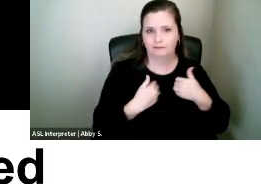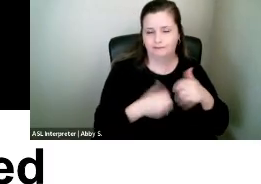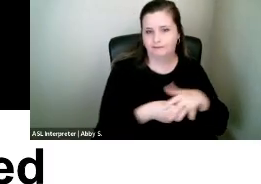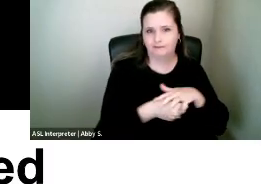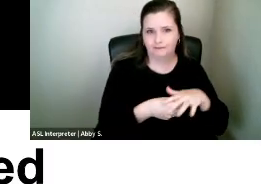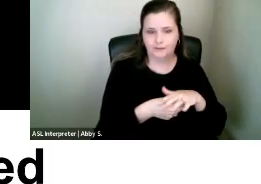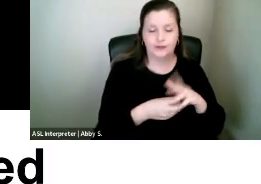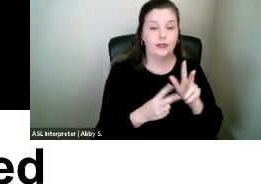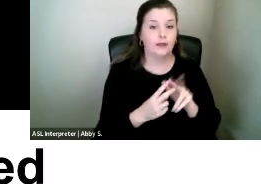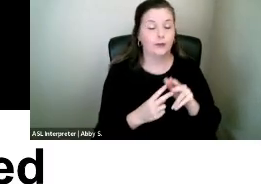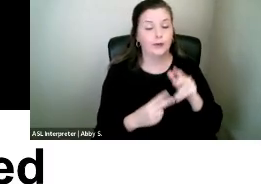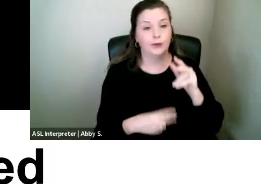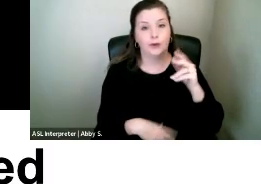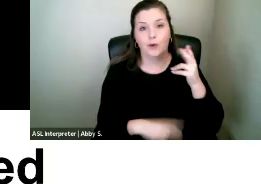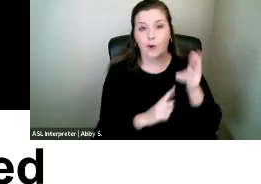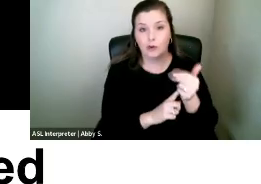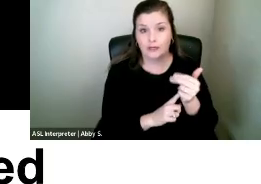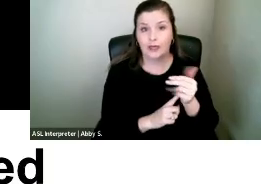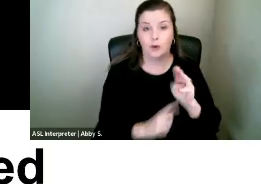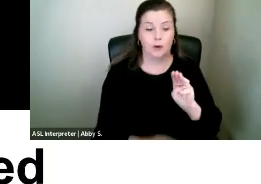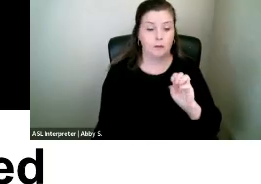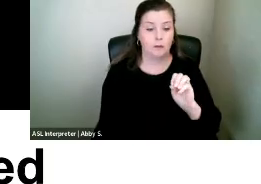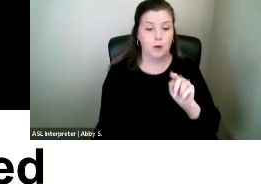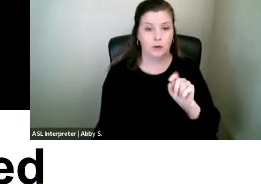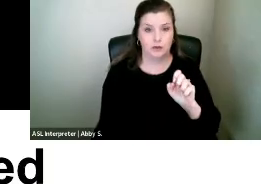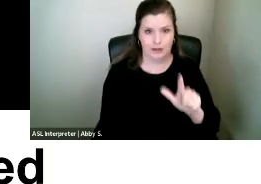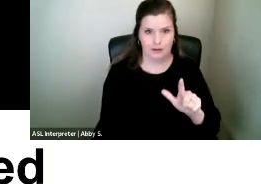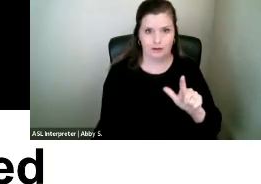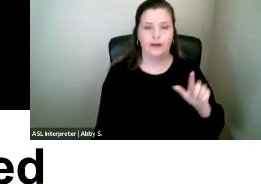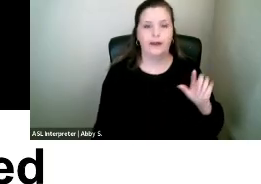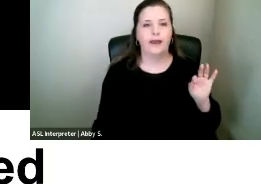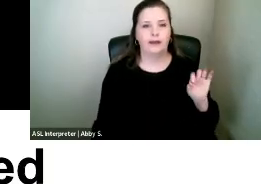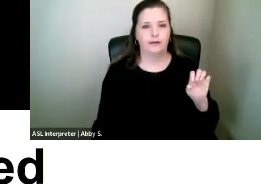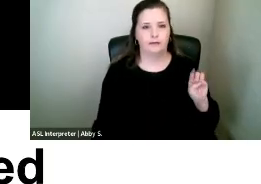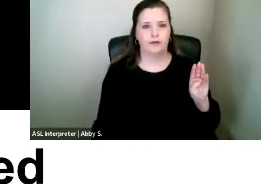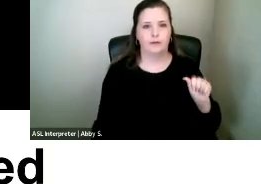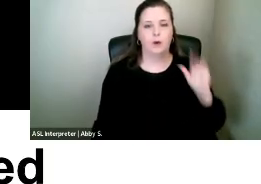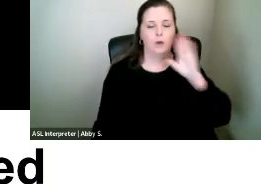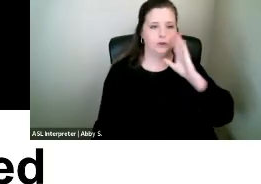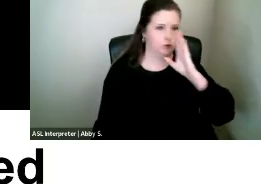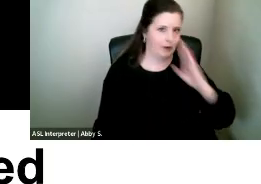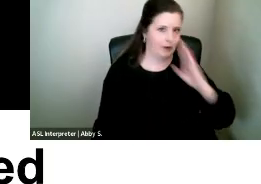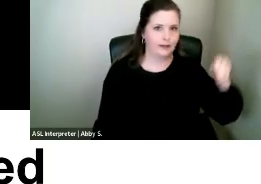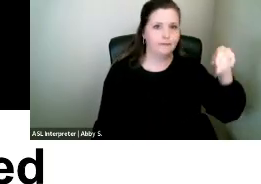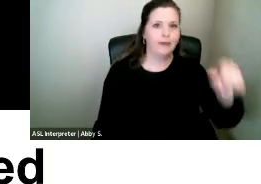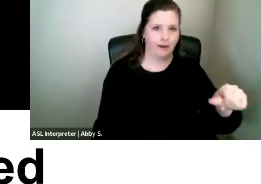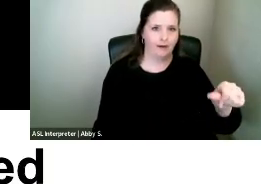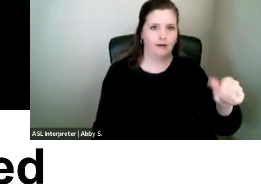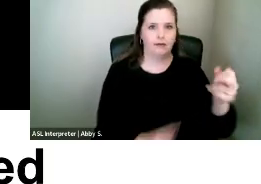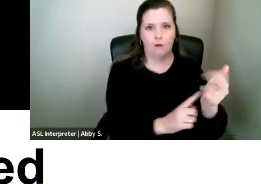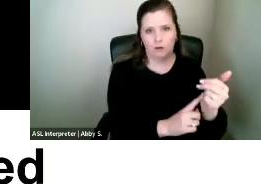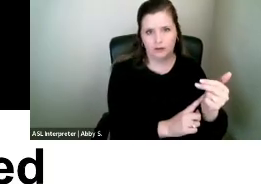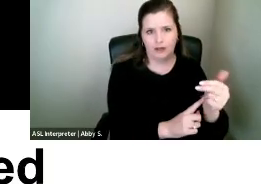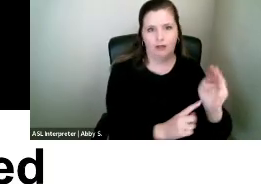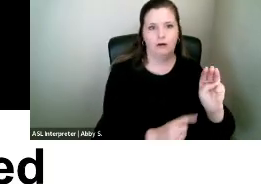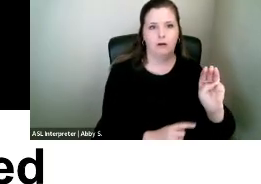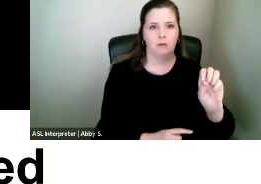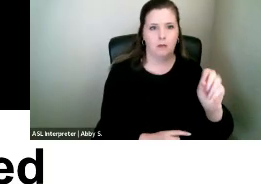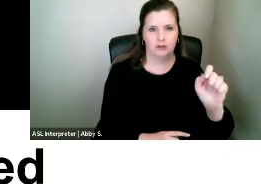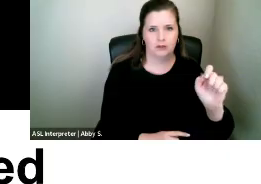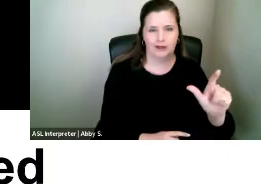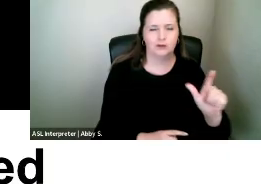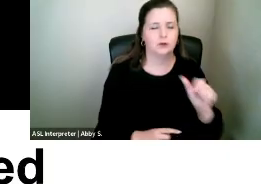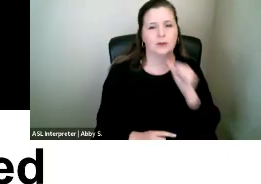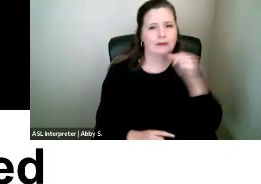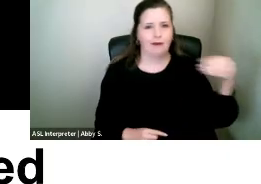or motel, and FEMA pays these funds directly to the hotel or motel. So survivors will not